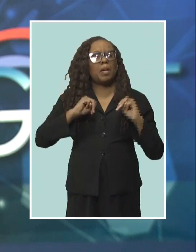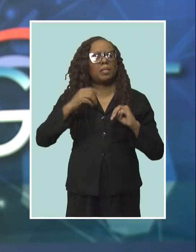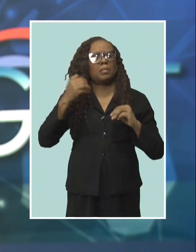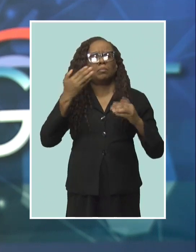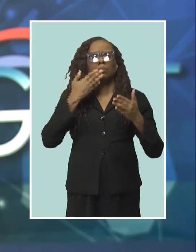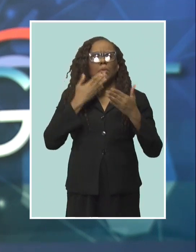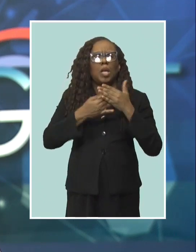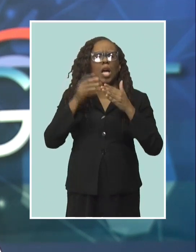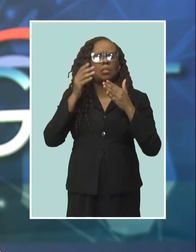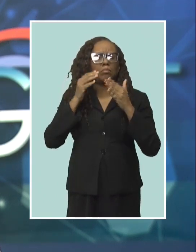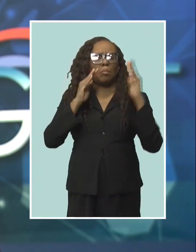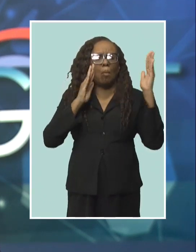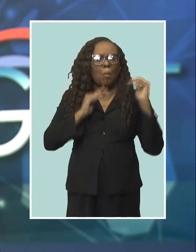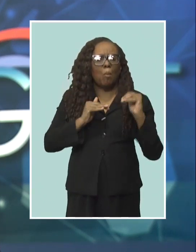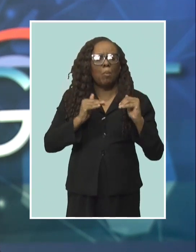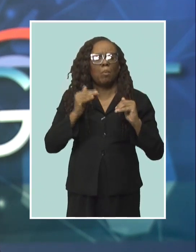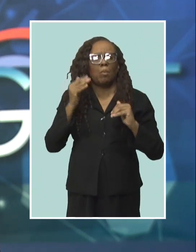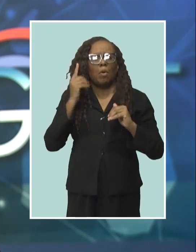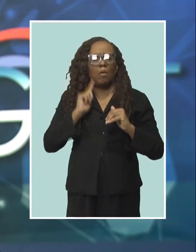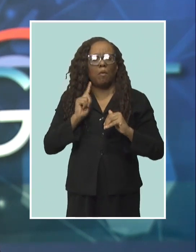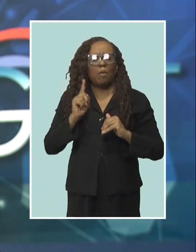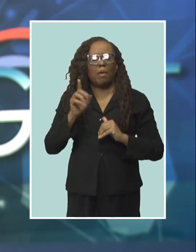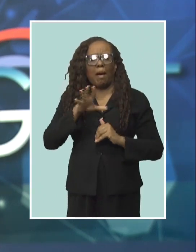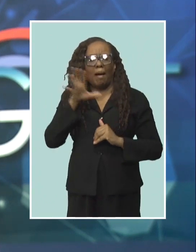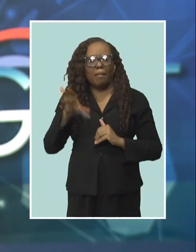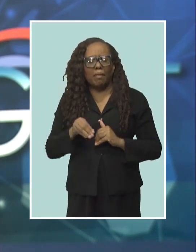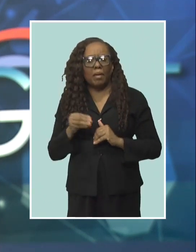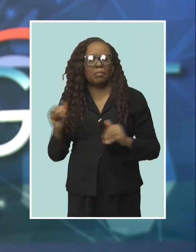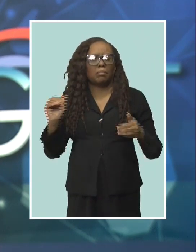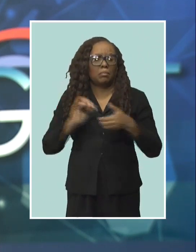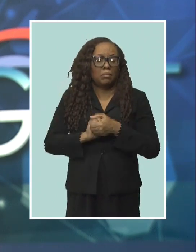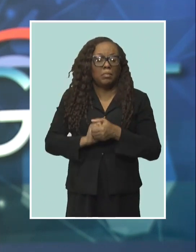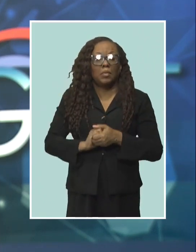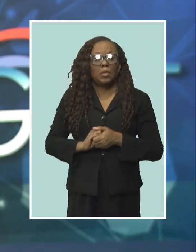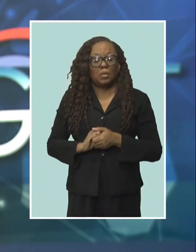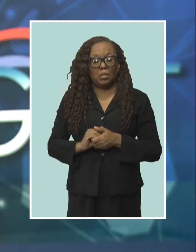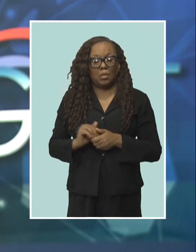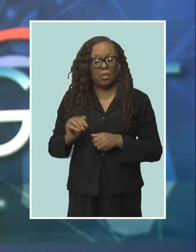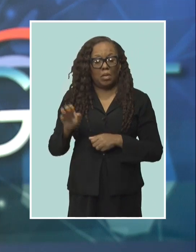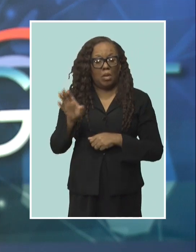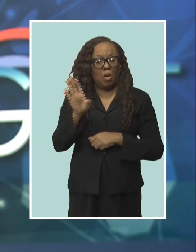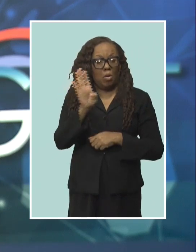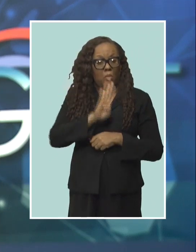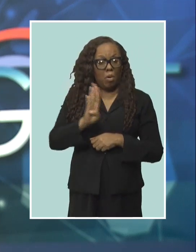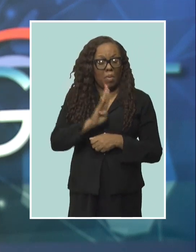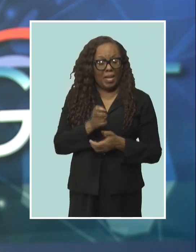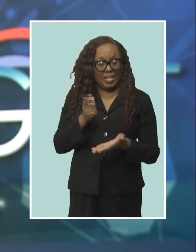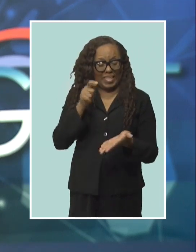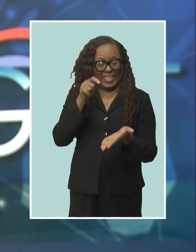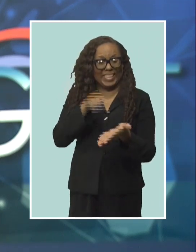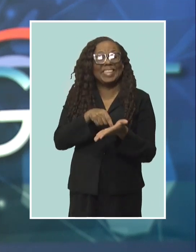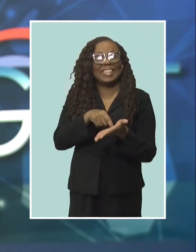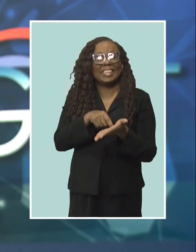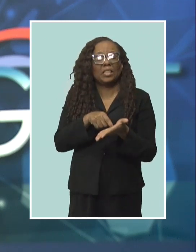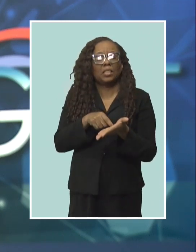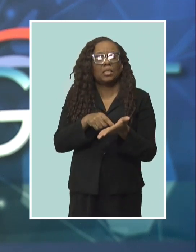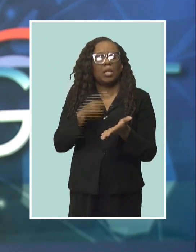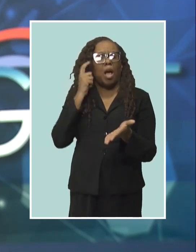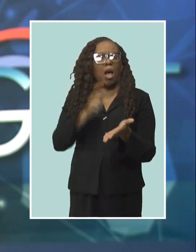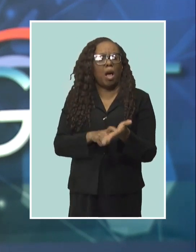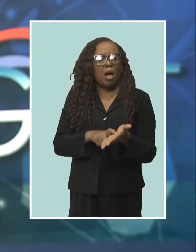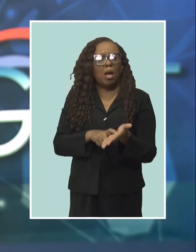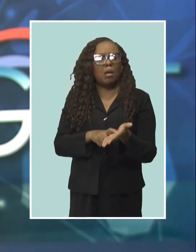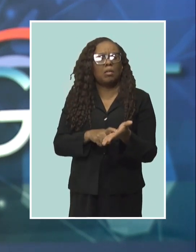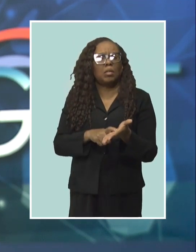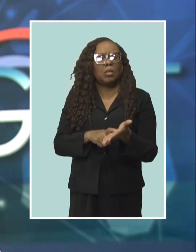hub for Africa. She says Barbados, given its geographic location, saw it becoming a hub for the wrong reasons in the